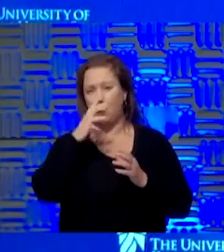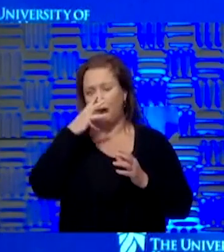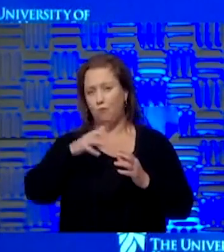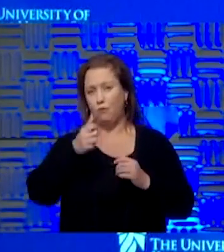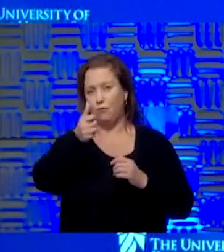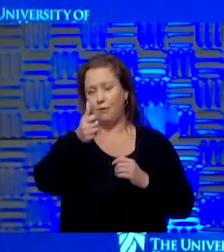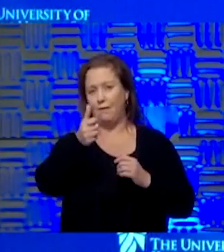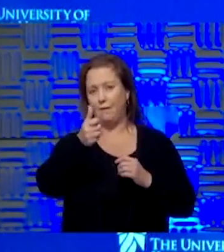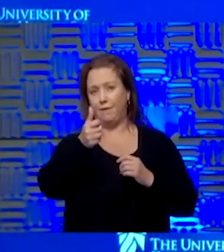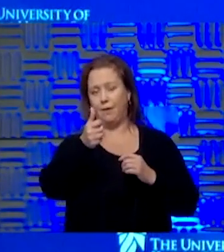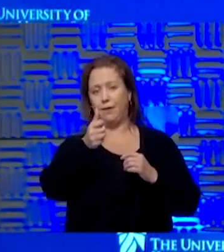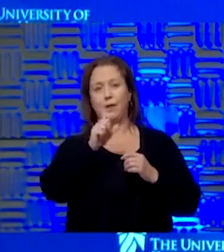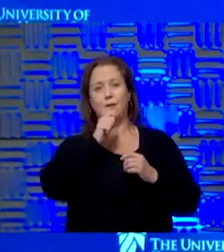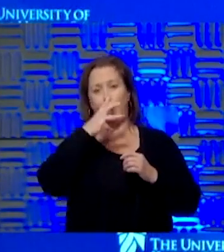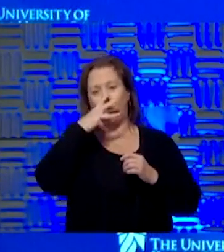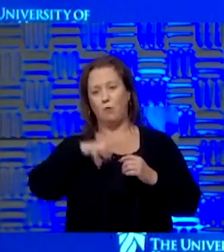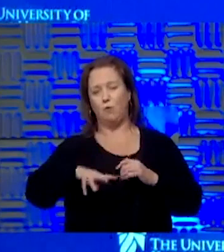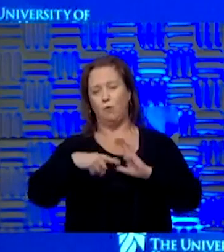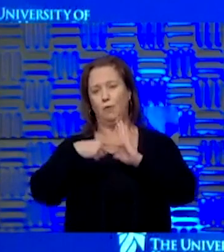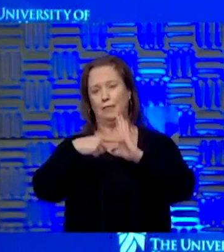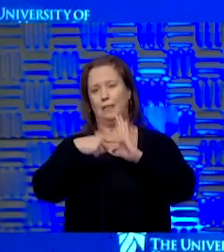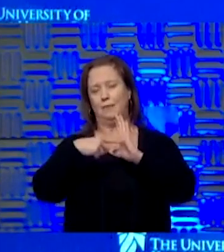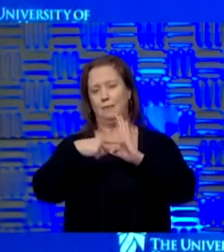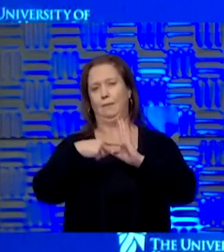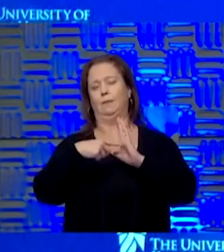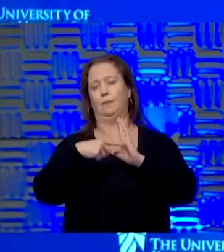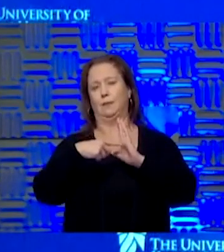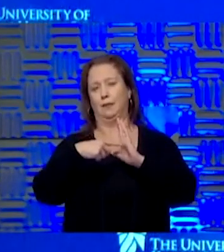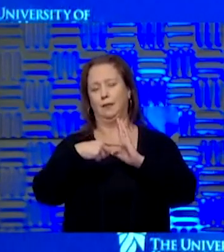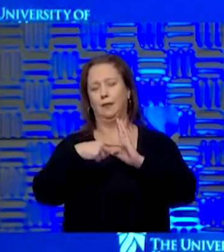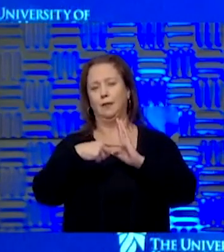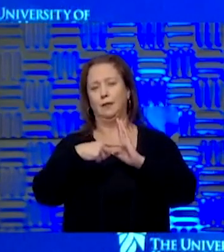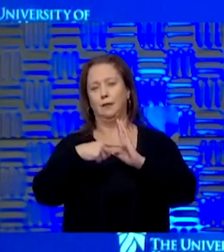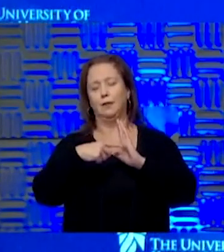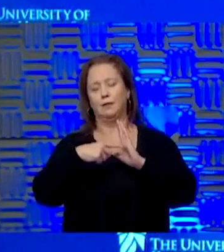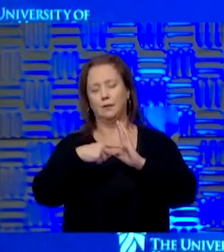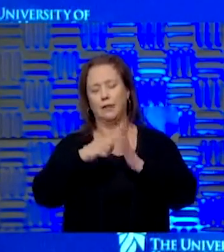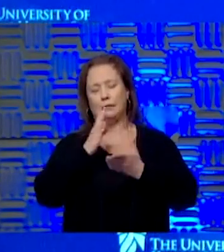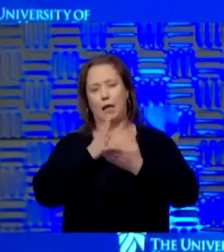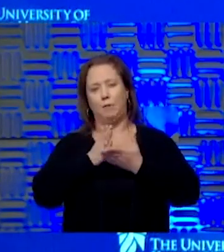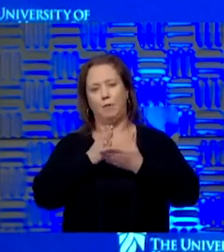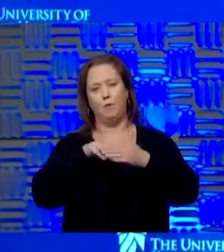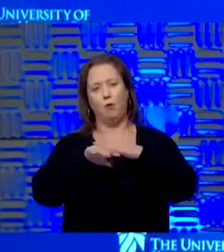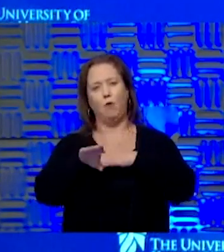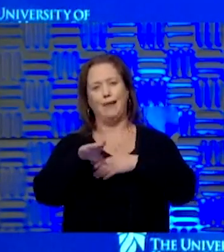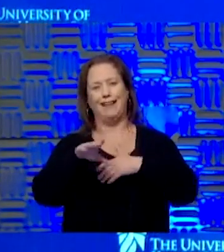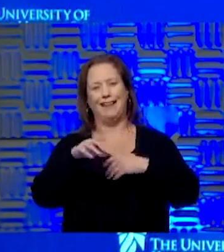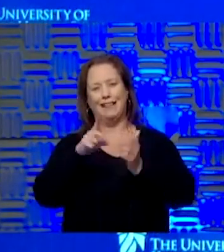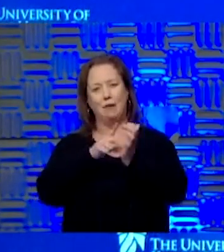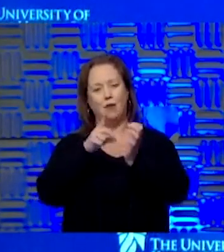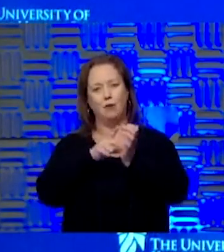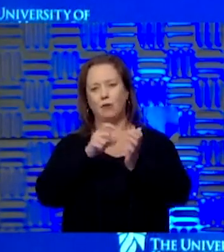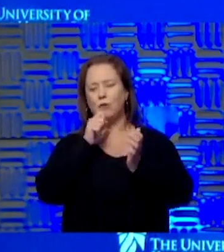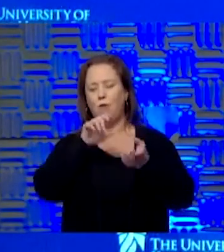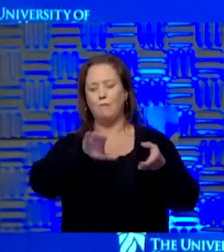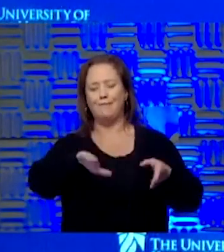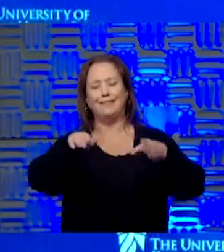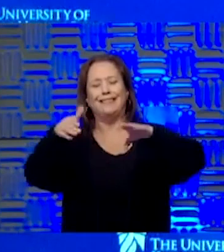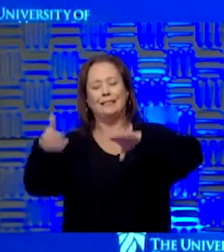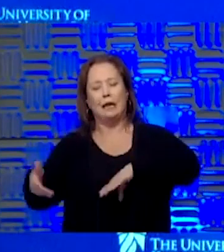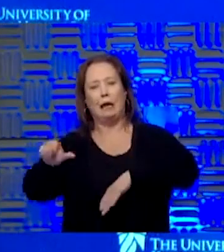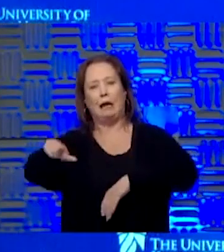yourself. Don't ignore those symptoms that would lead you to get health care. Don't get hurt. Don't die of something